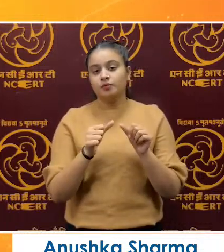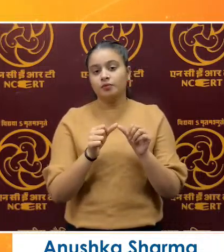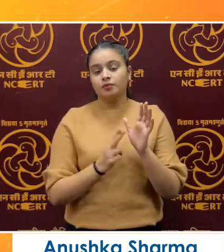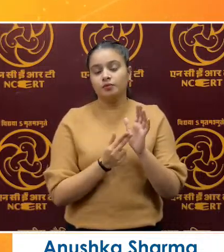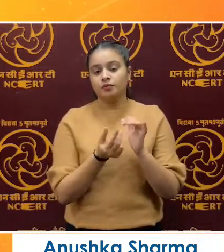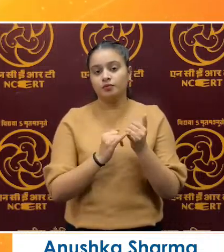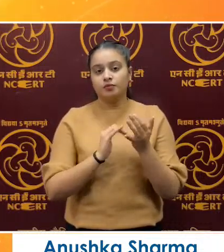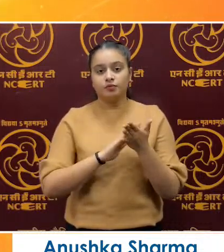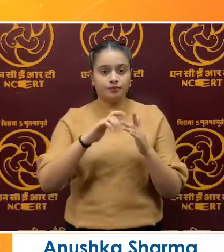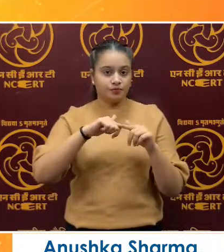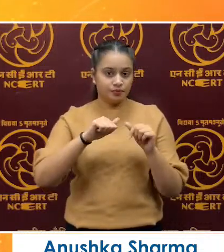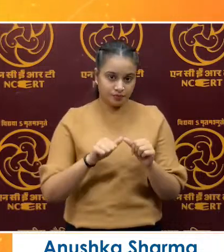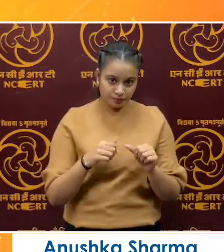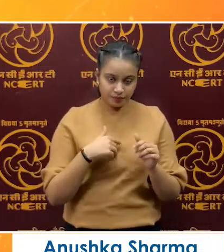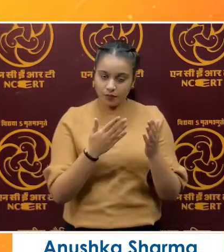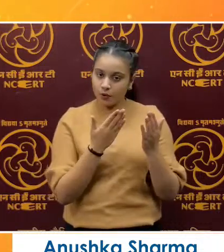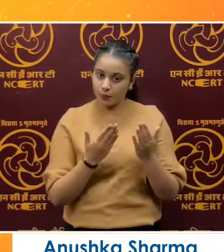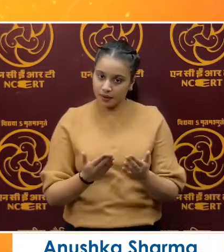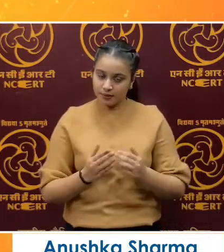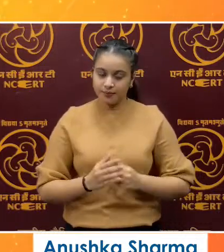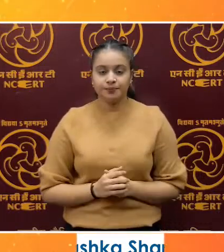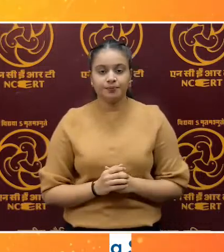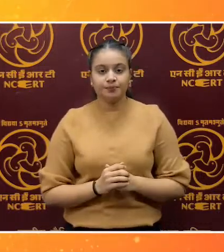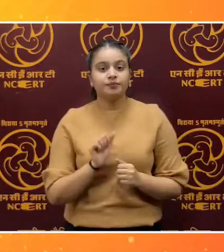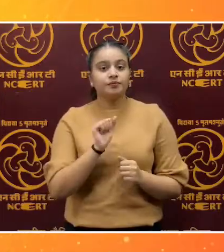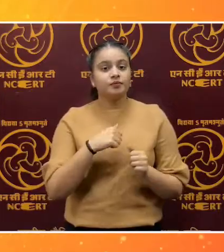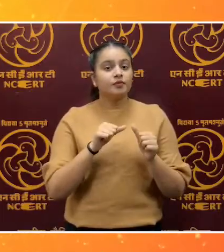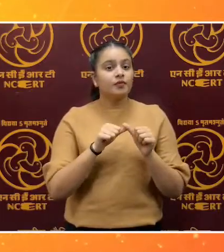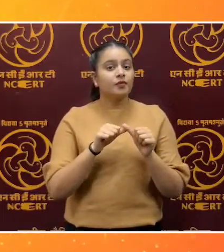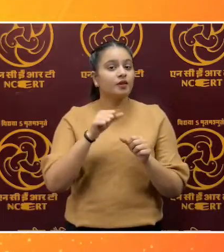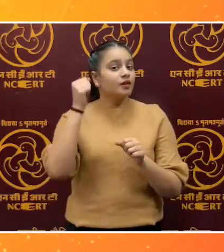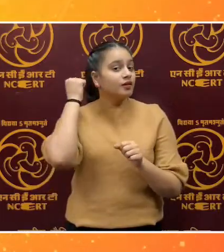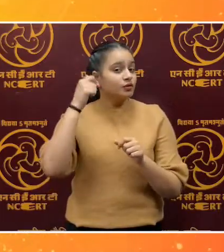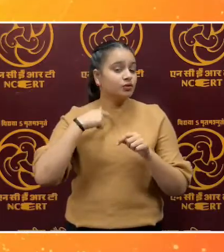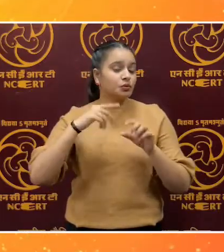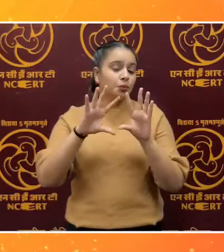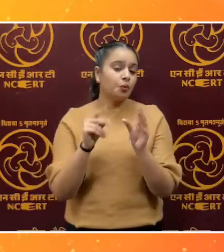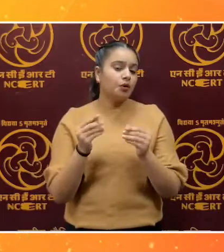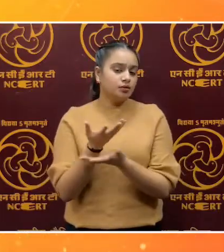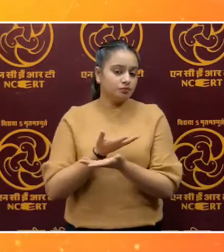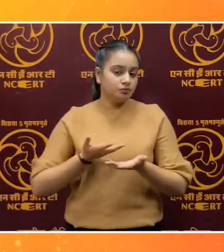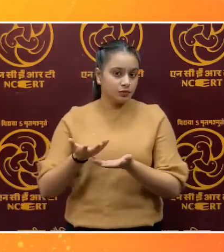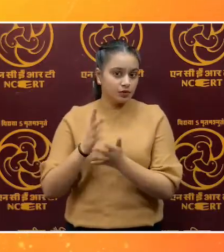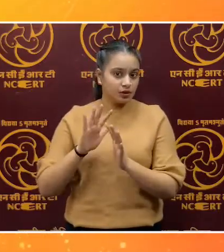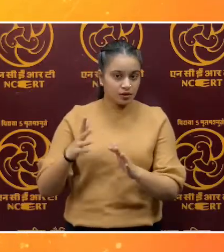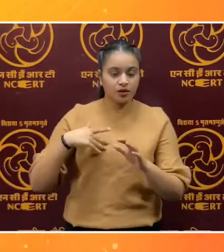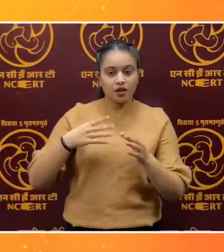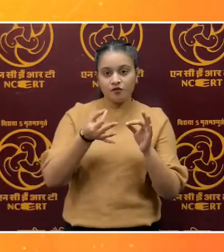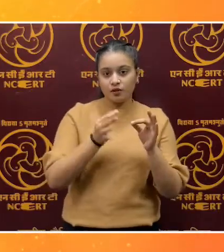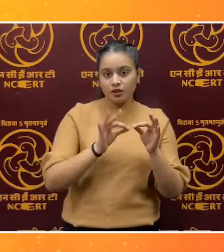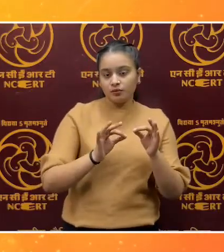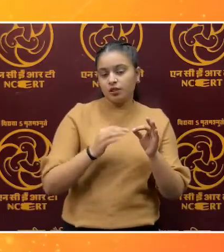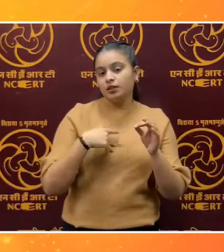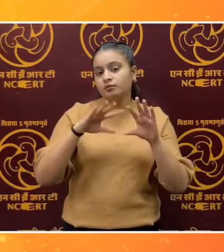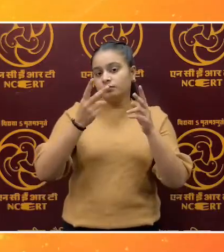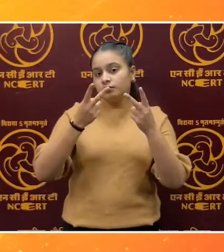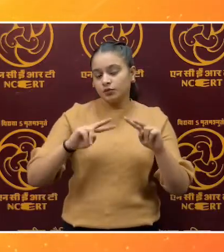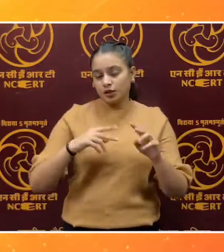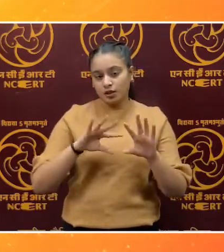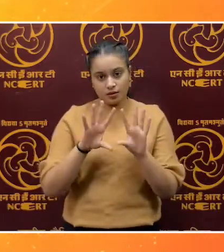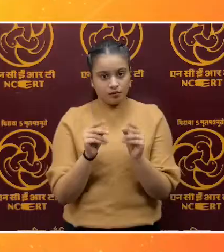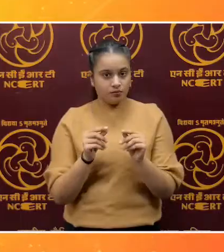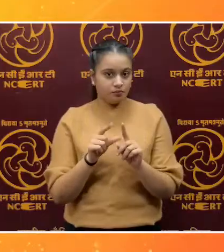a very warm welcome to you as well. So, Anushka would be interpreting each and every word that we are going to discuss in this program.